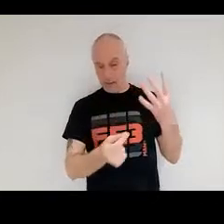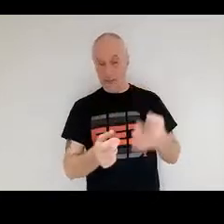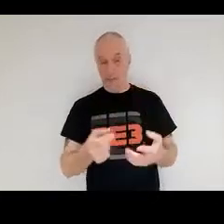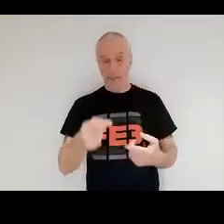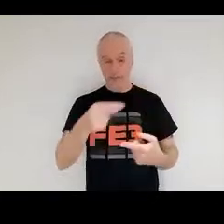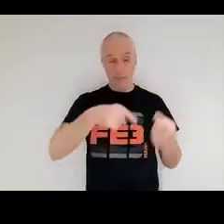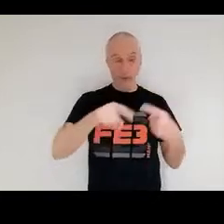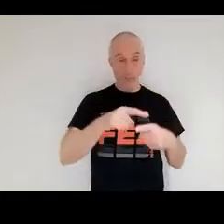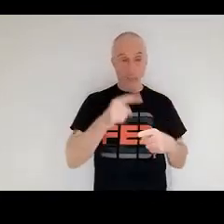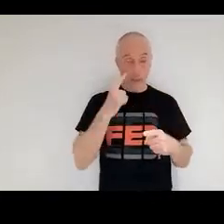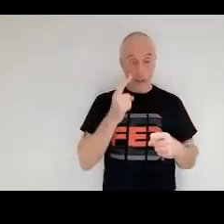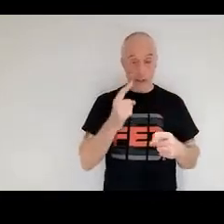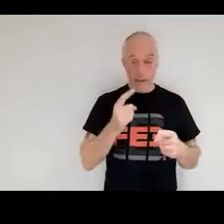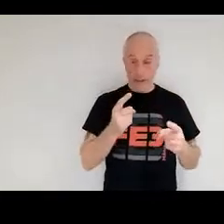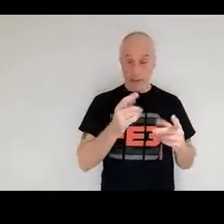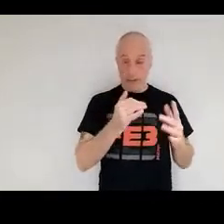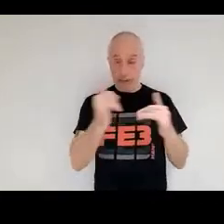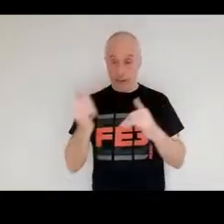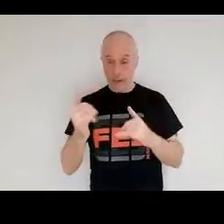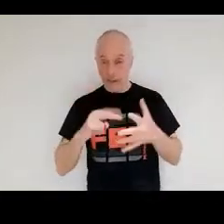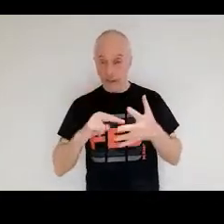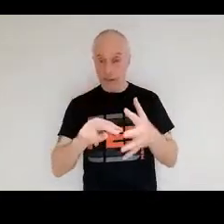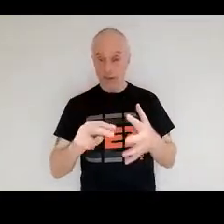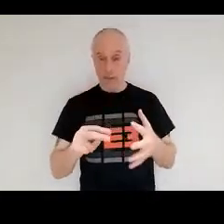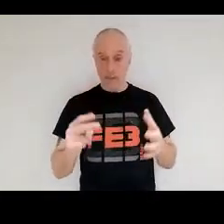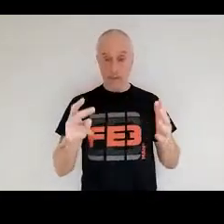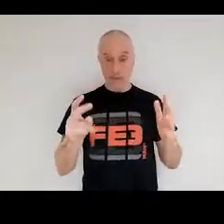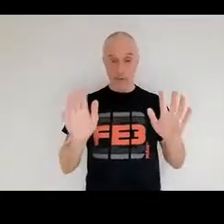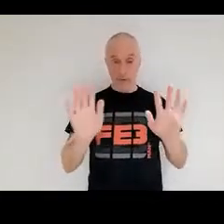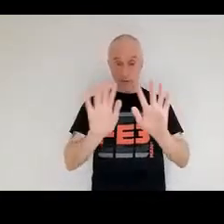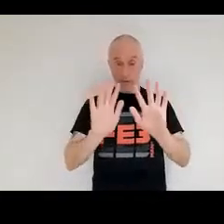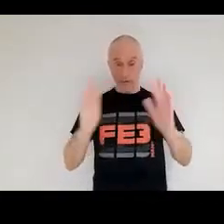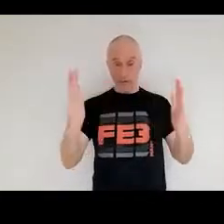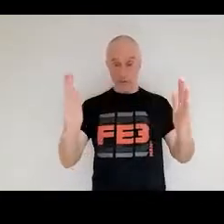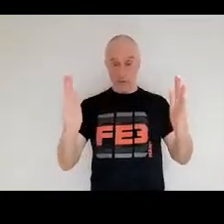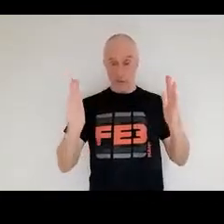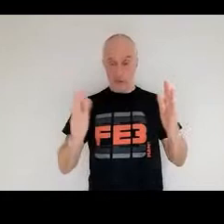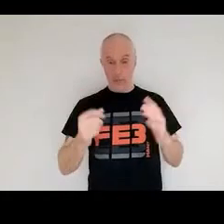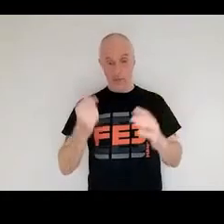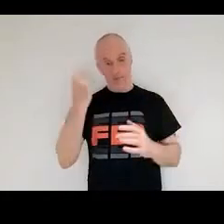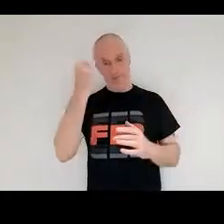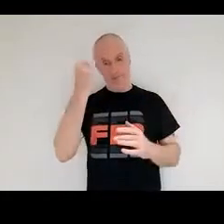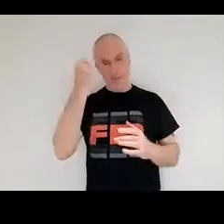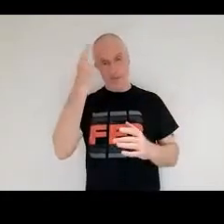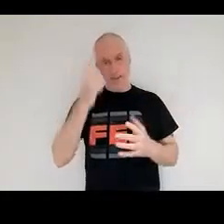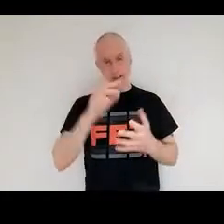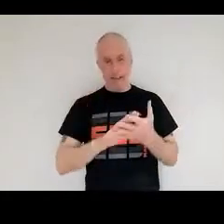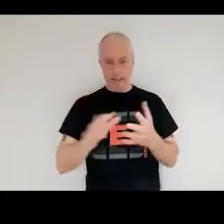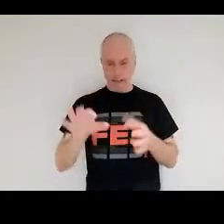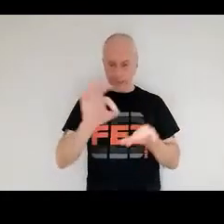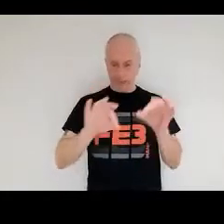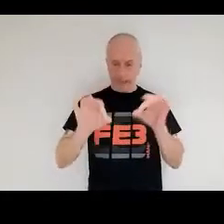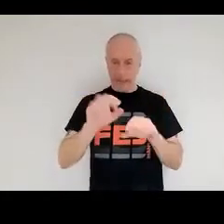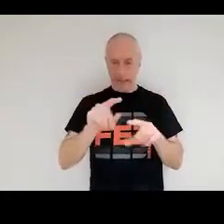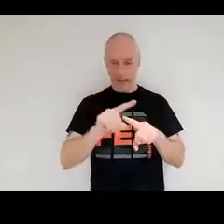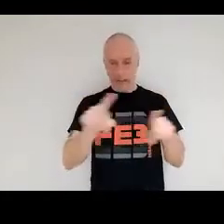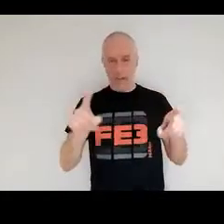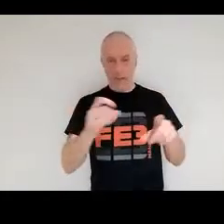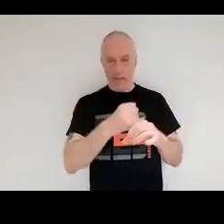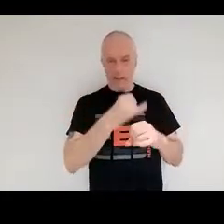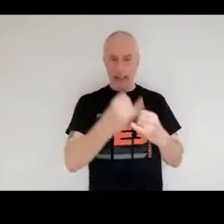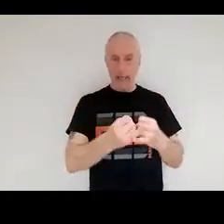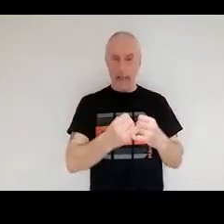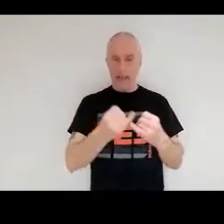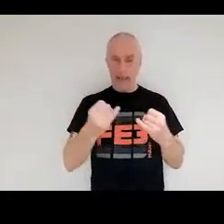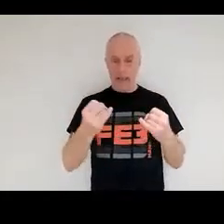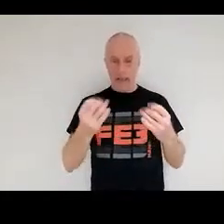have undertaken a body of work to try to understand the kind of basic physics of the gas characteristics. The reason why we've